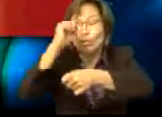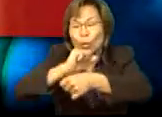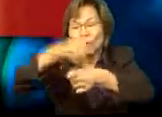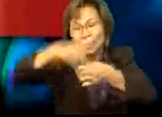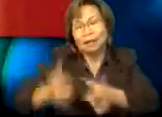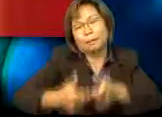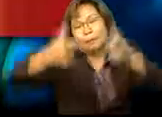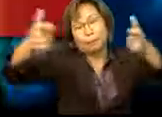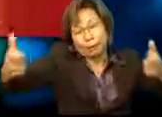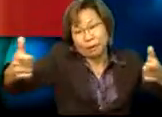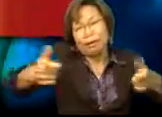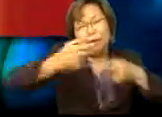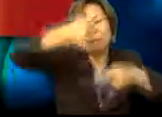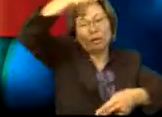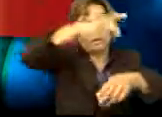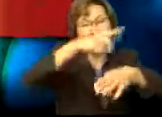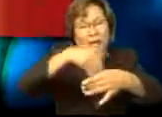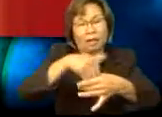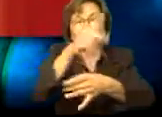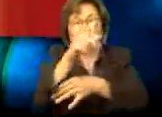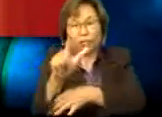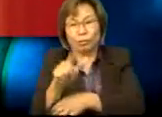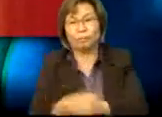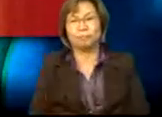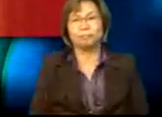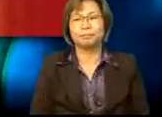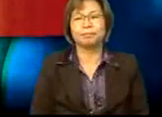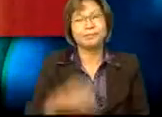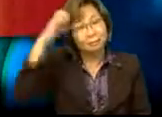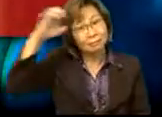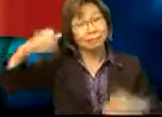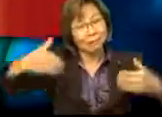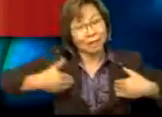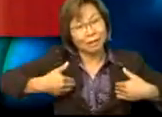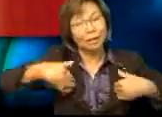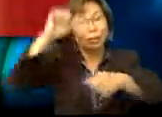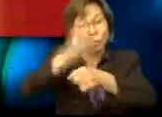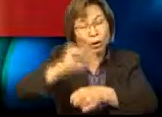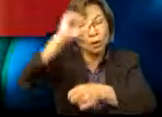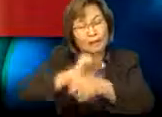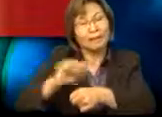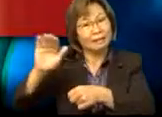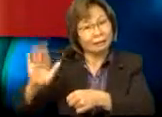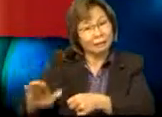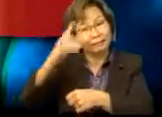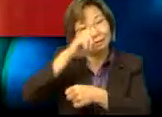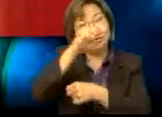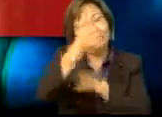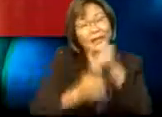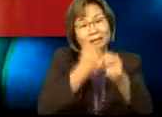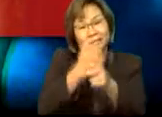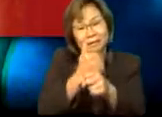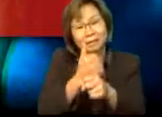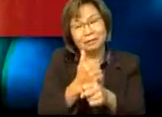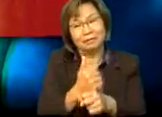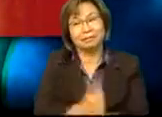in Kuala Lumpur. He has been working there for 10 years.